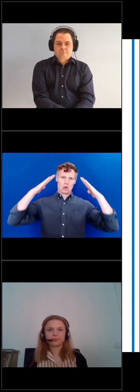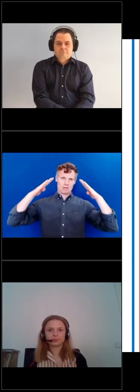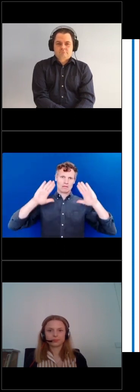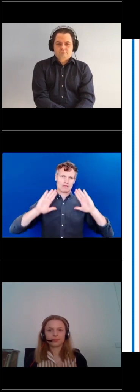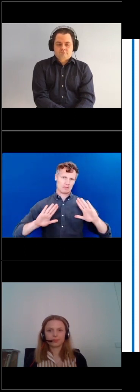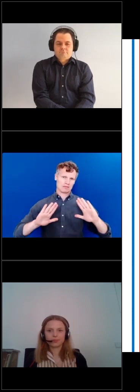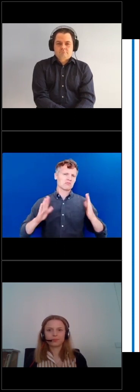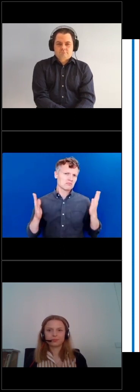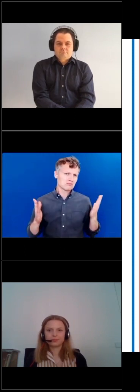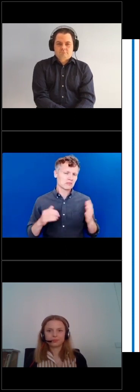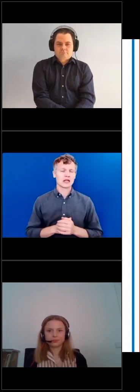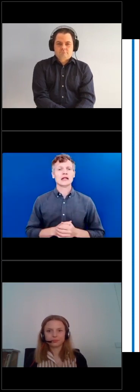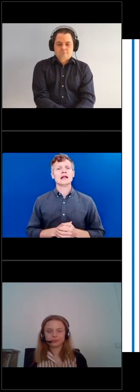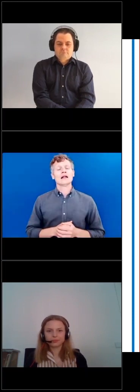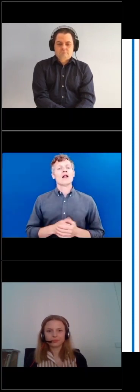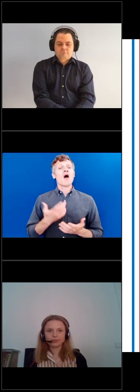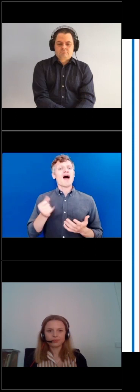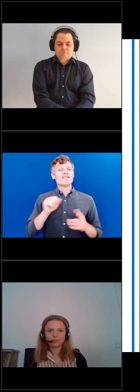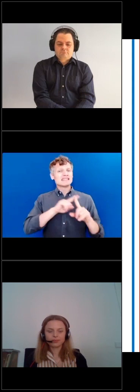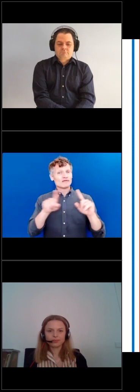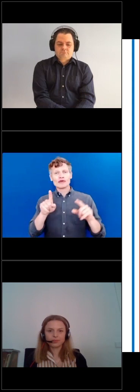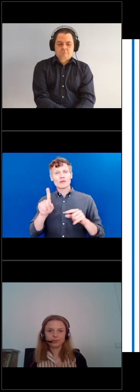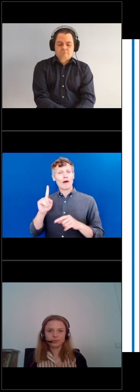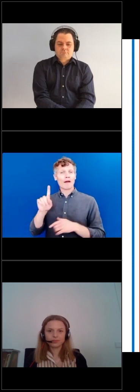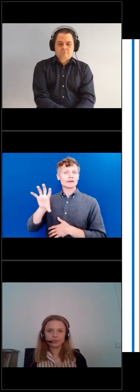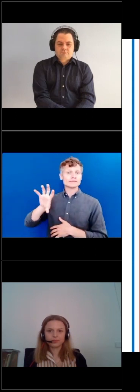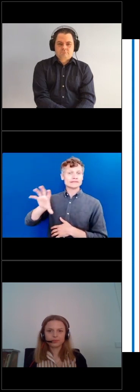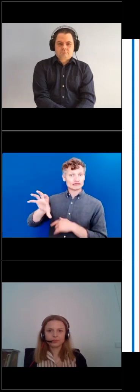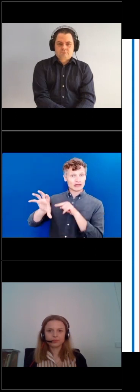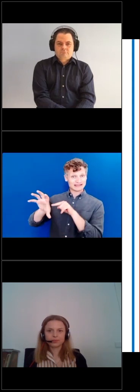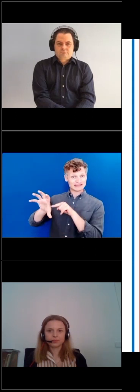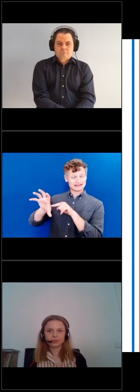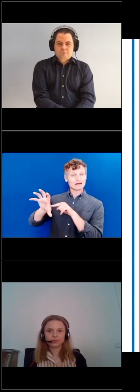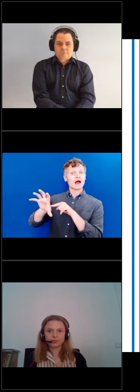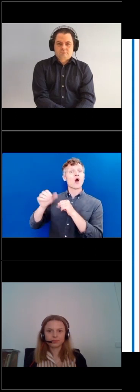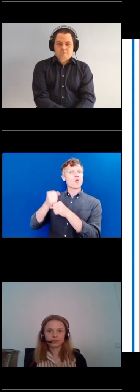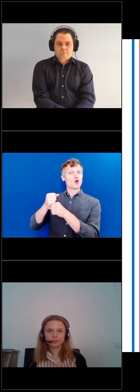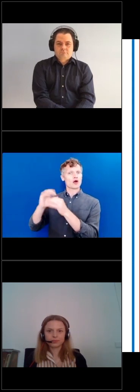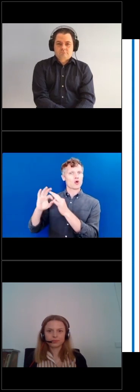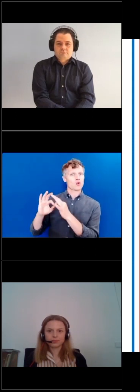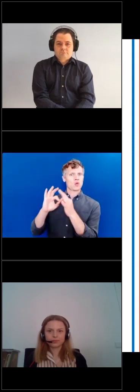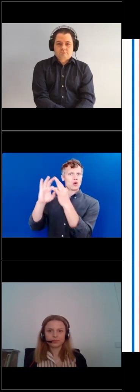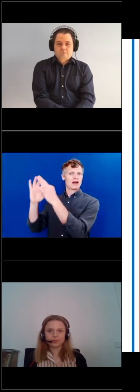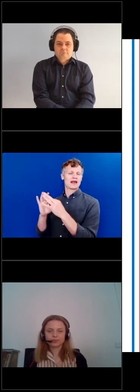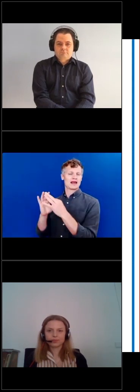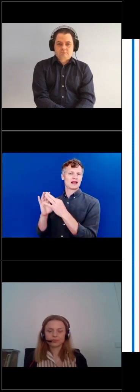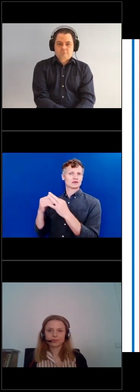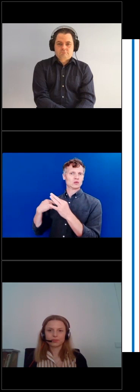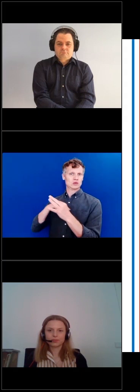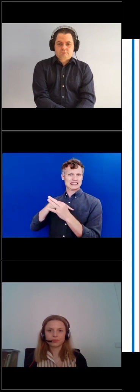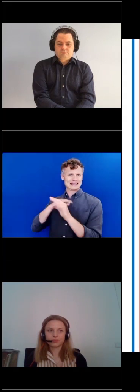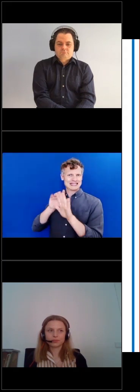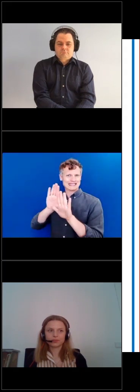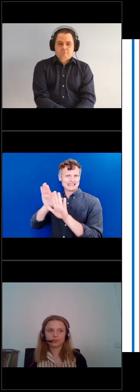different districts. So by working in a coordinated approach, we can make sure that we're reaching all the districts,